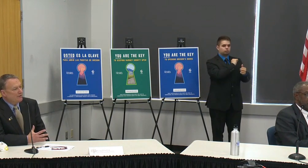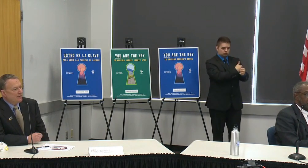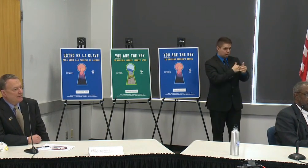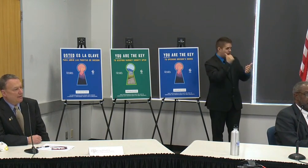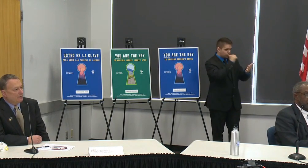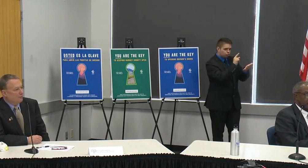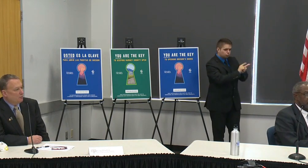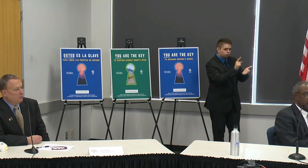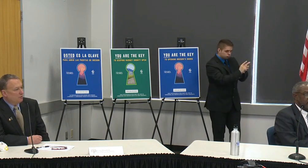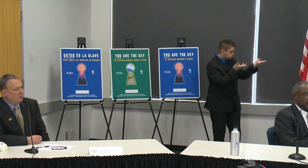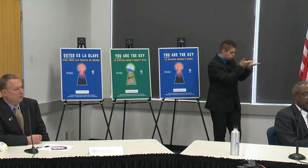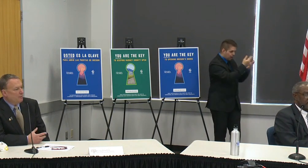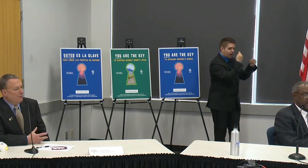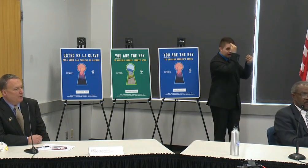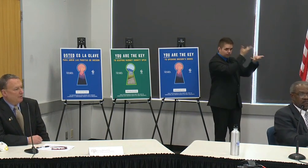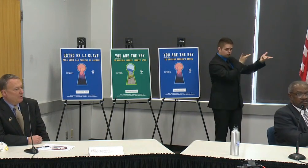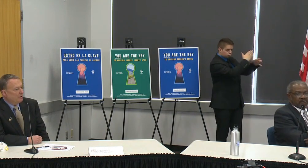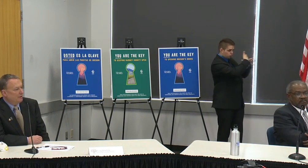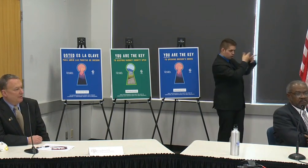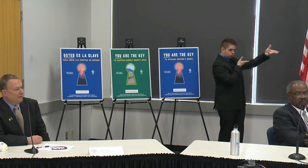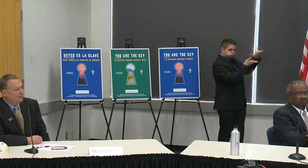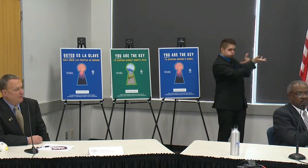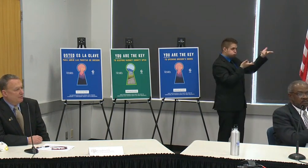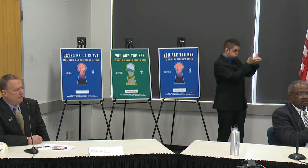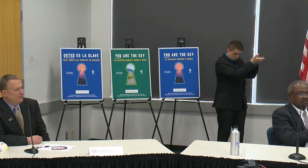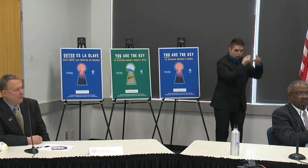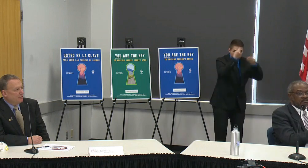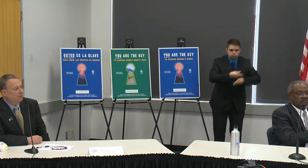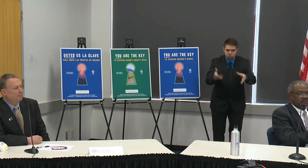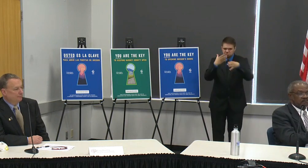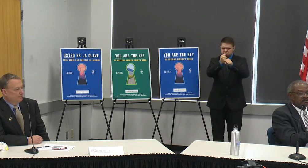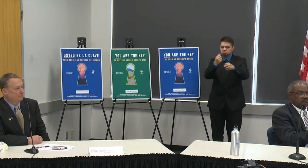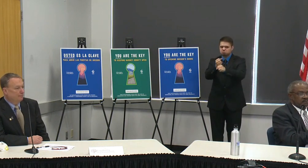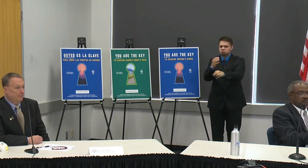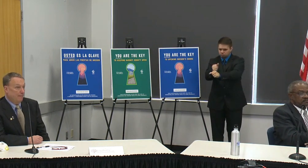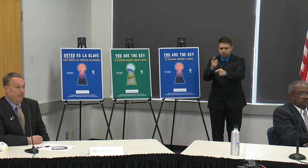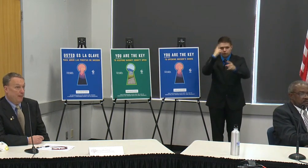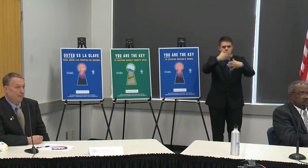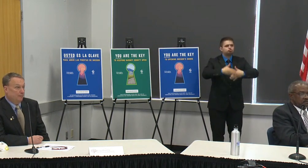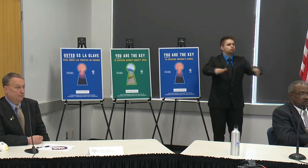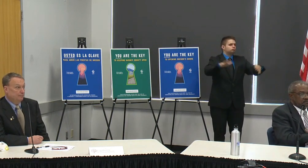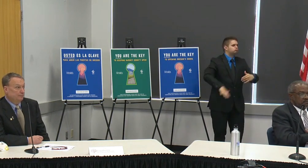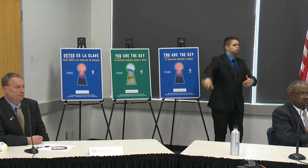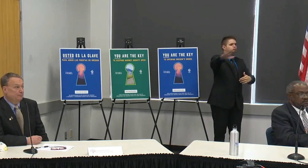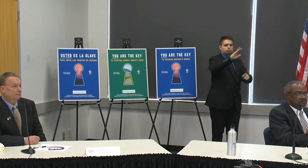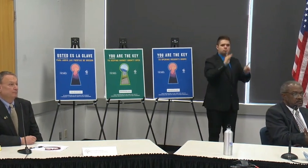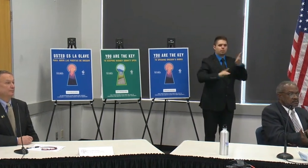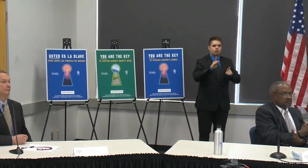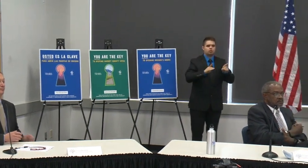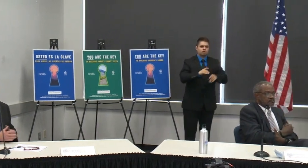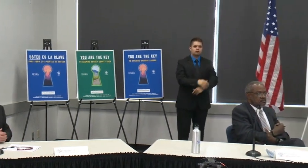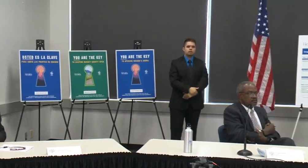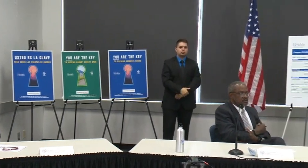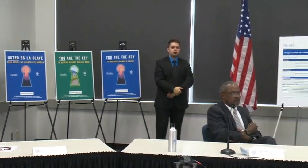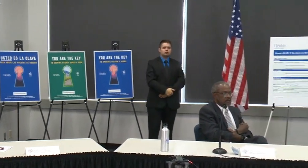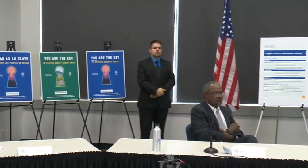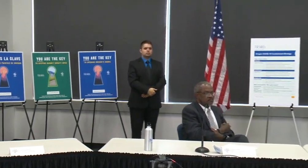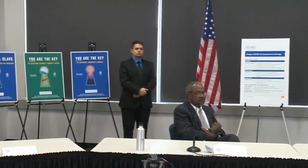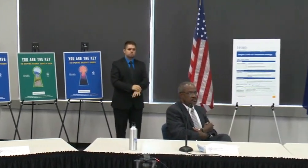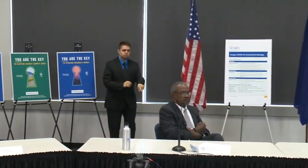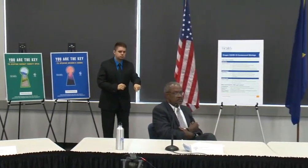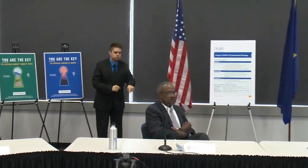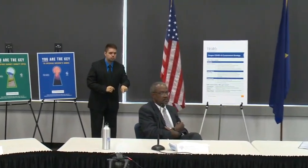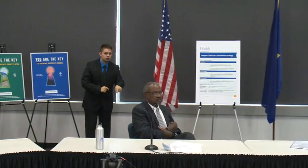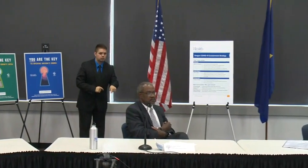summarize that data for public uh dissemination we have time for just a couple more questions